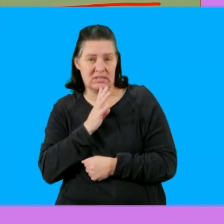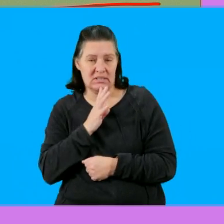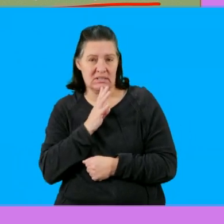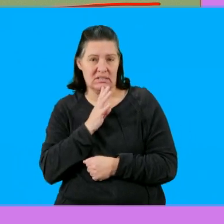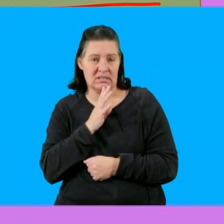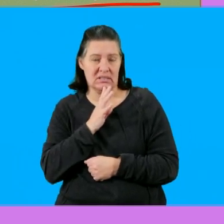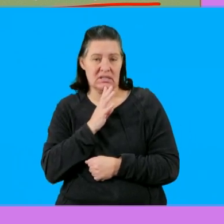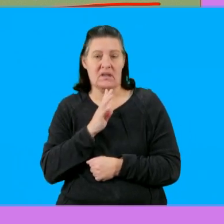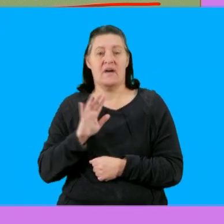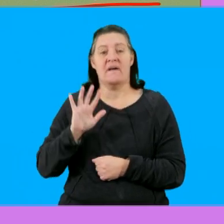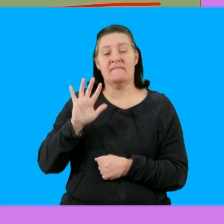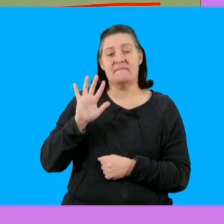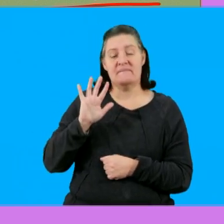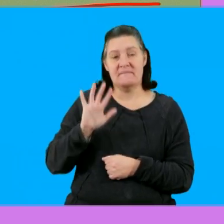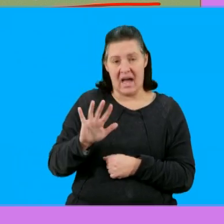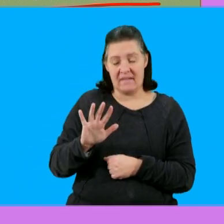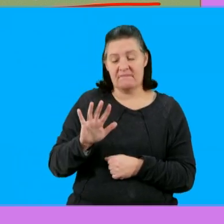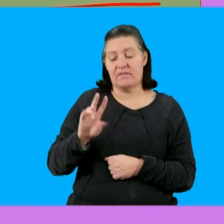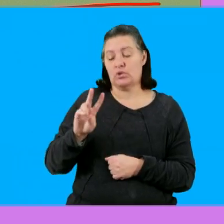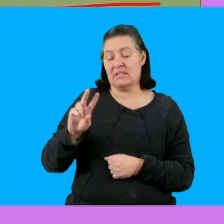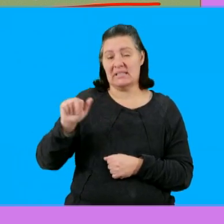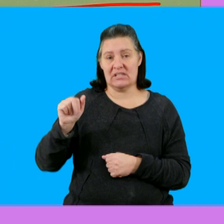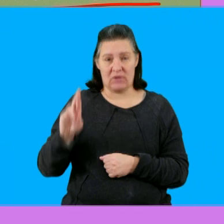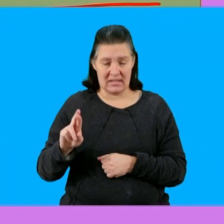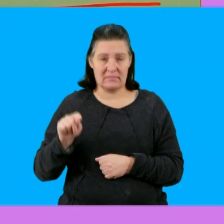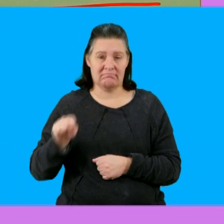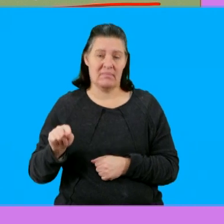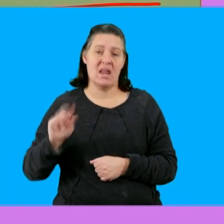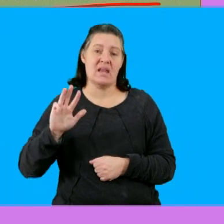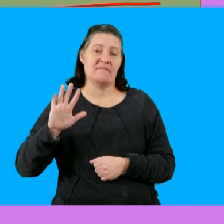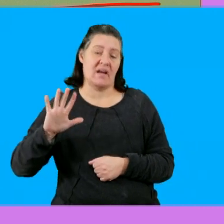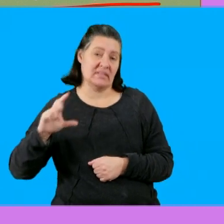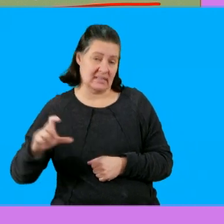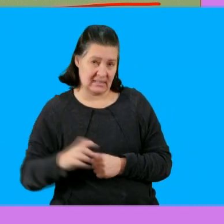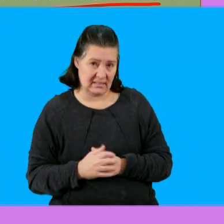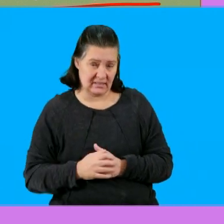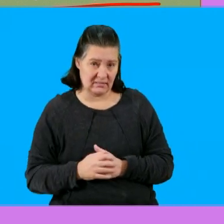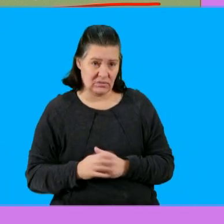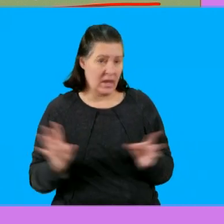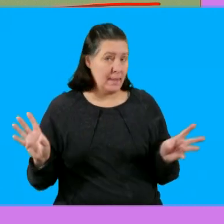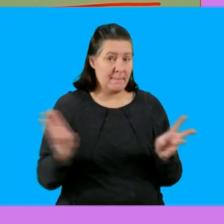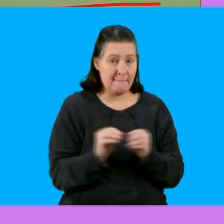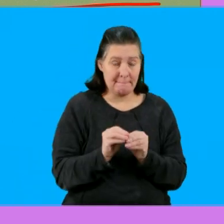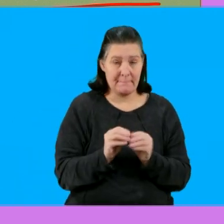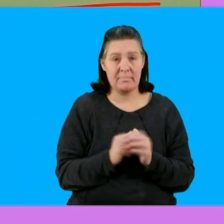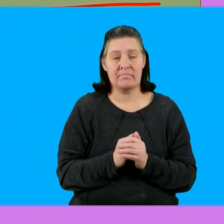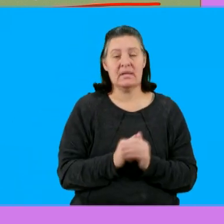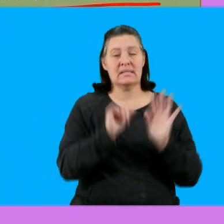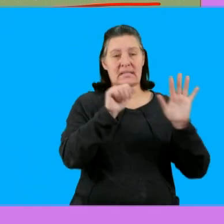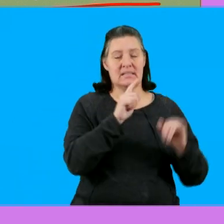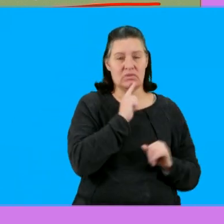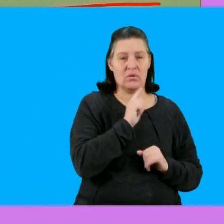4,526 Rand and 95 cents. Okay, so let's add the two amounts together.